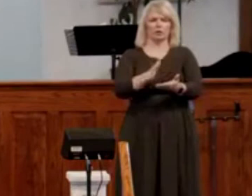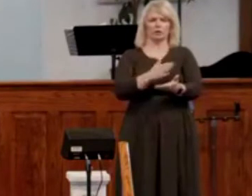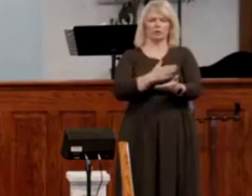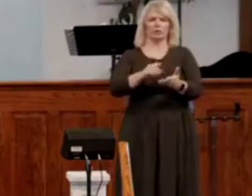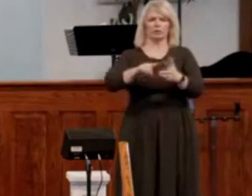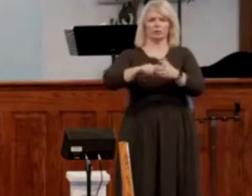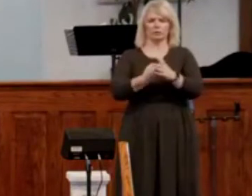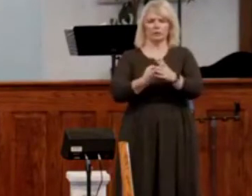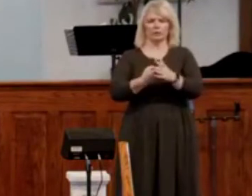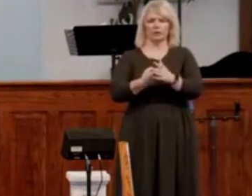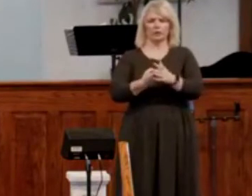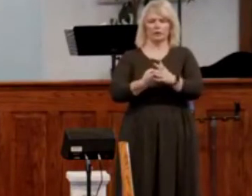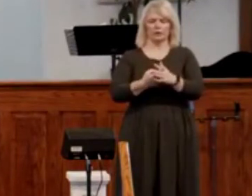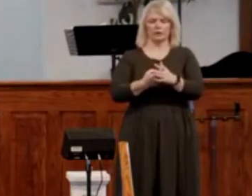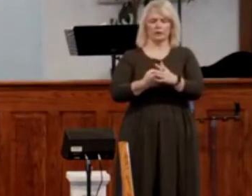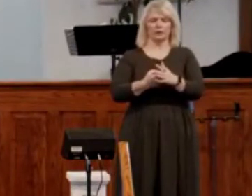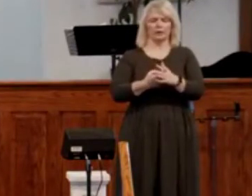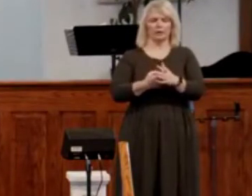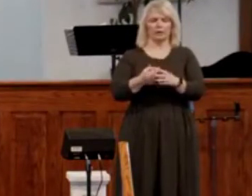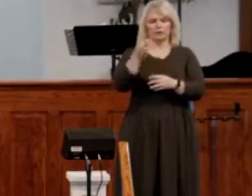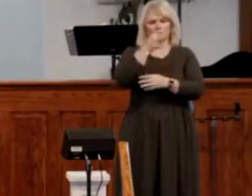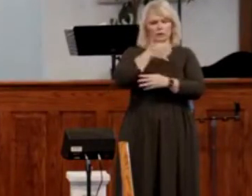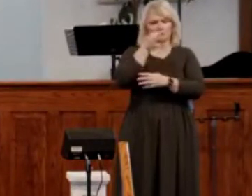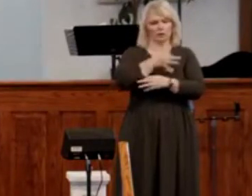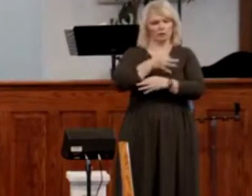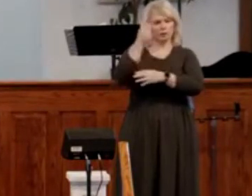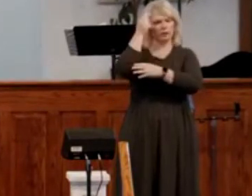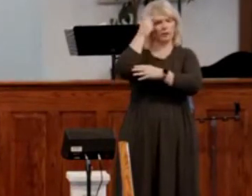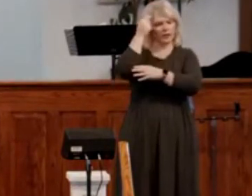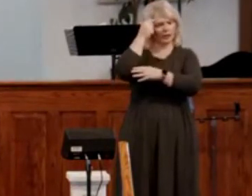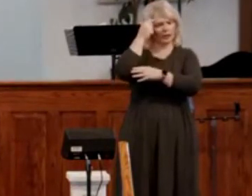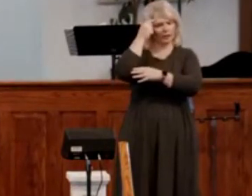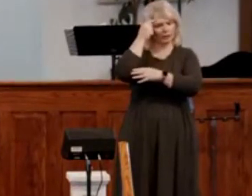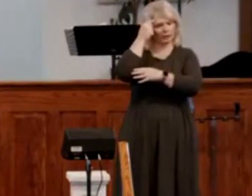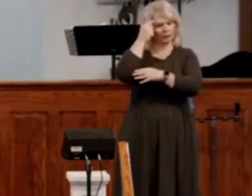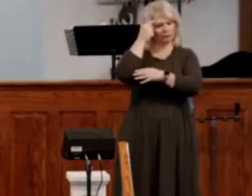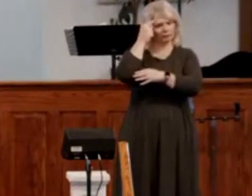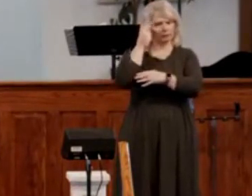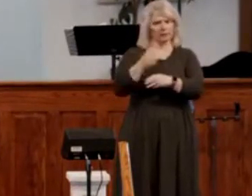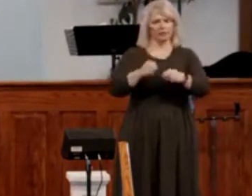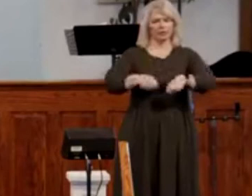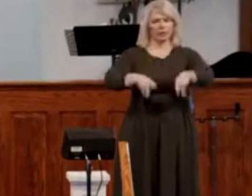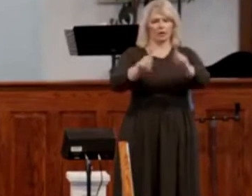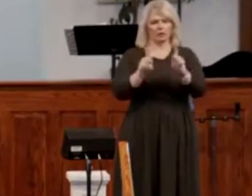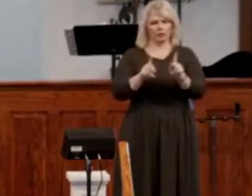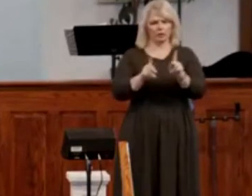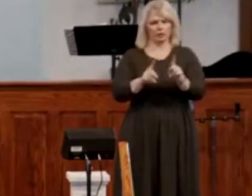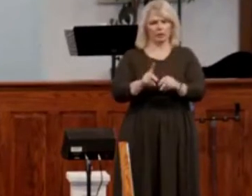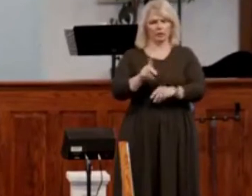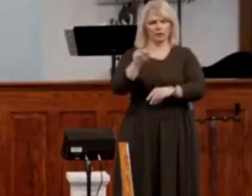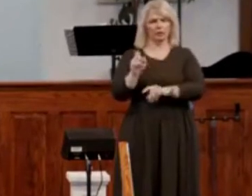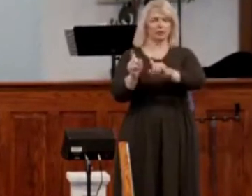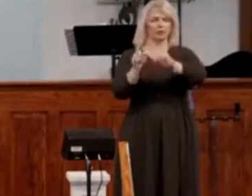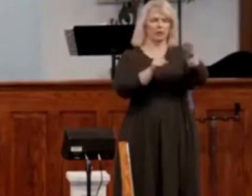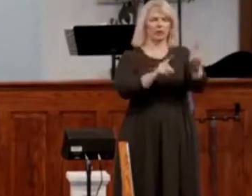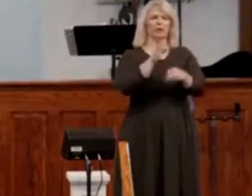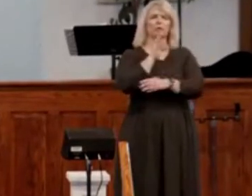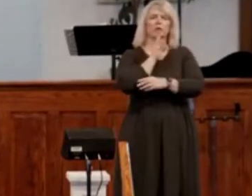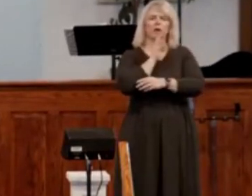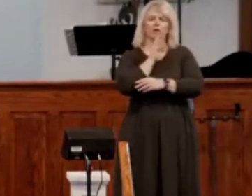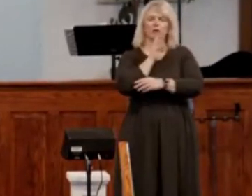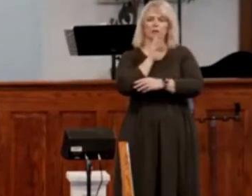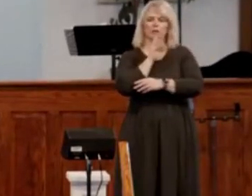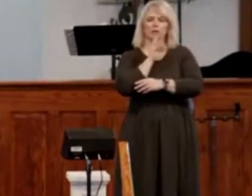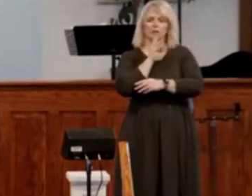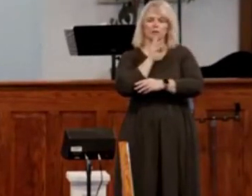our communion contemplation. And we want to give you the opportunity, if there's somebody in the room you need to go talk to, or if there's